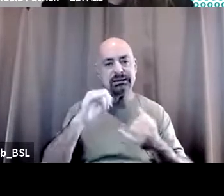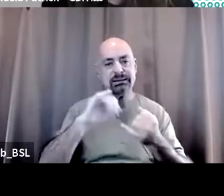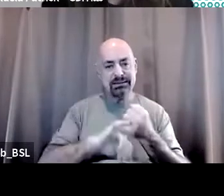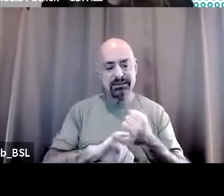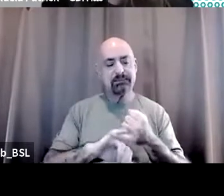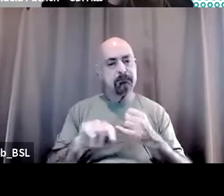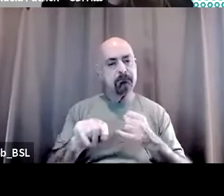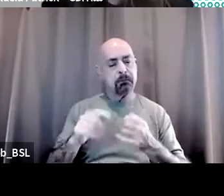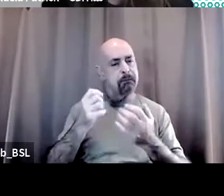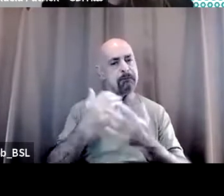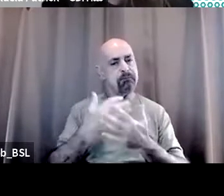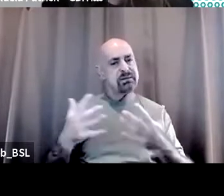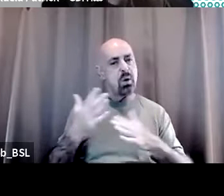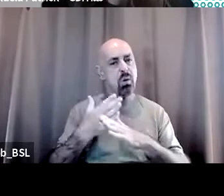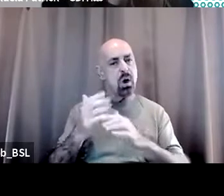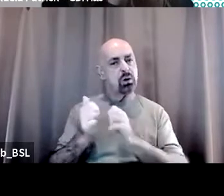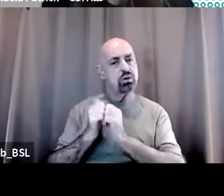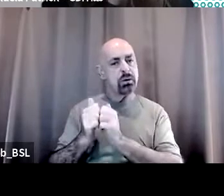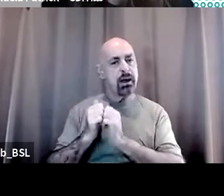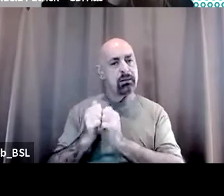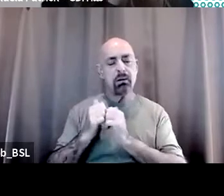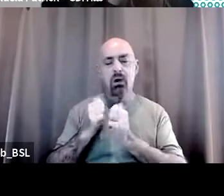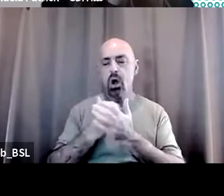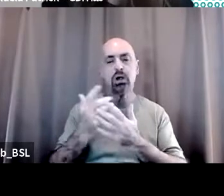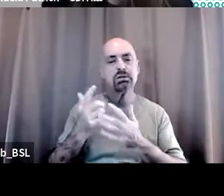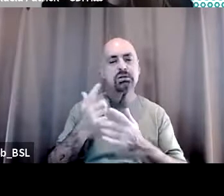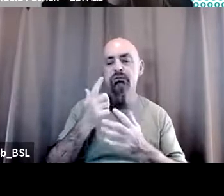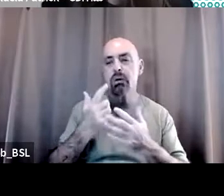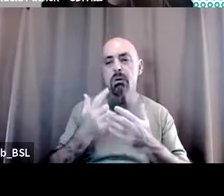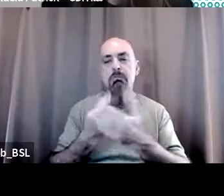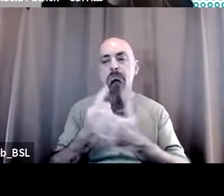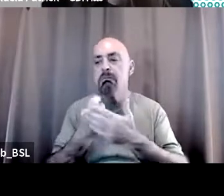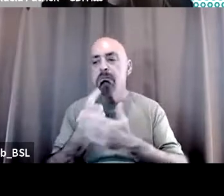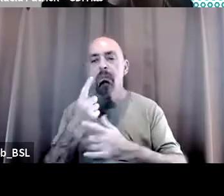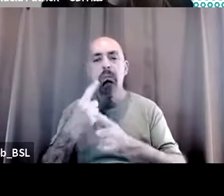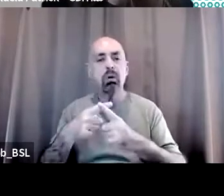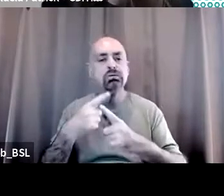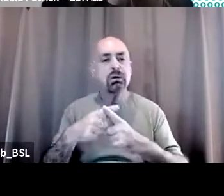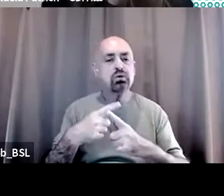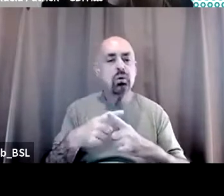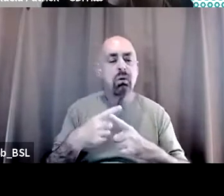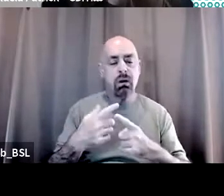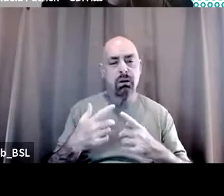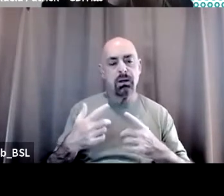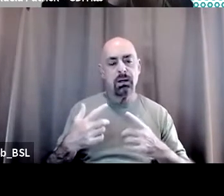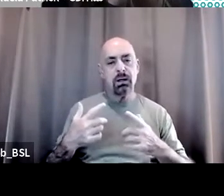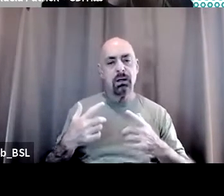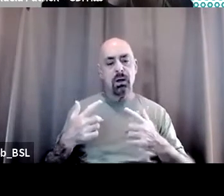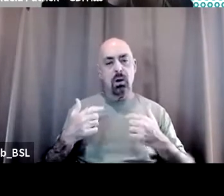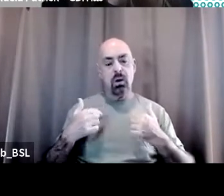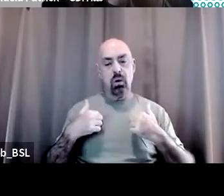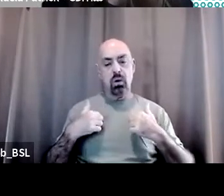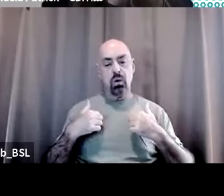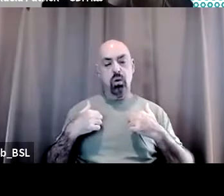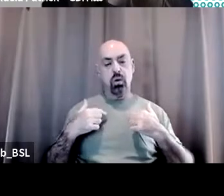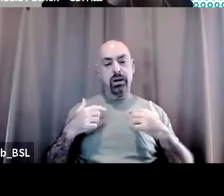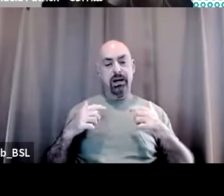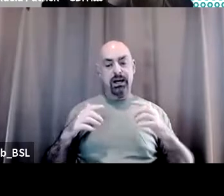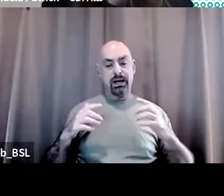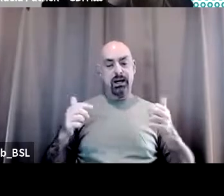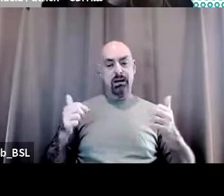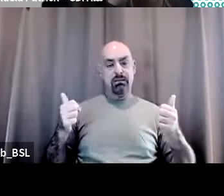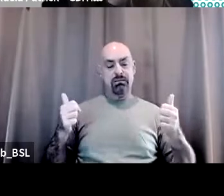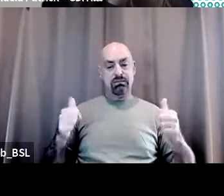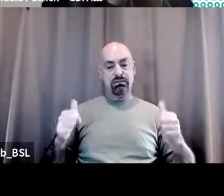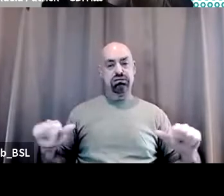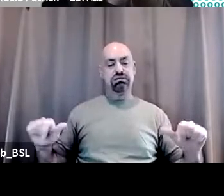of work together and a lot of perspective. And we reach a very